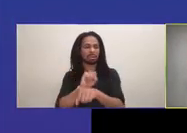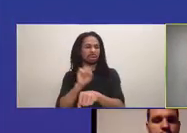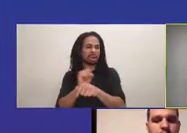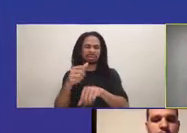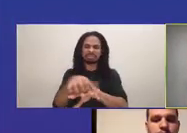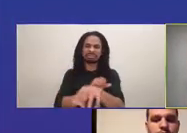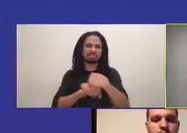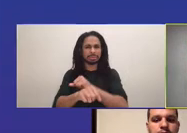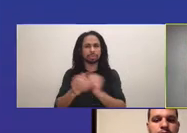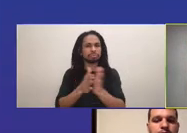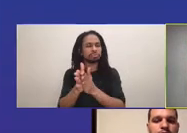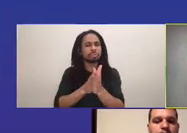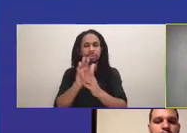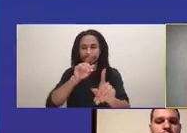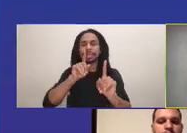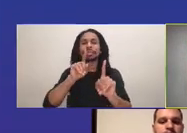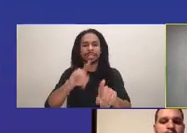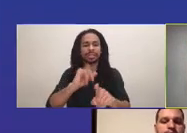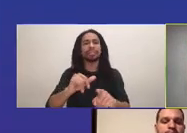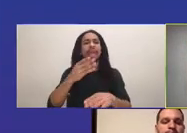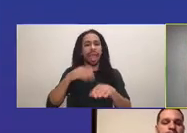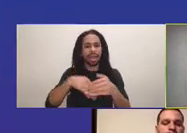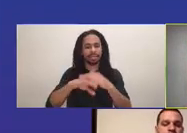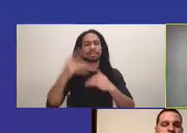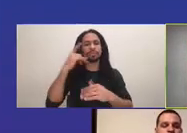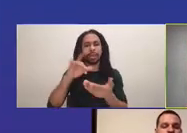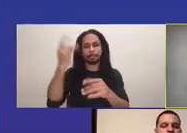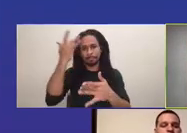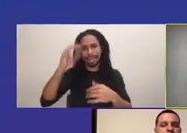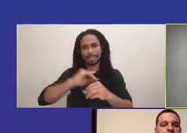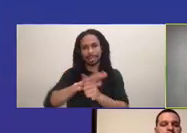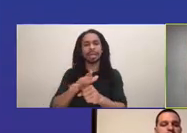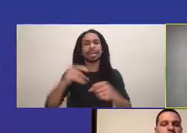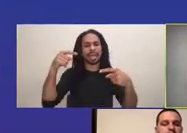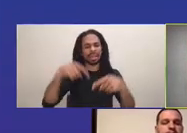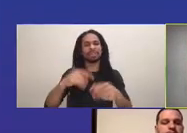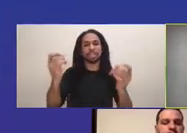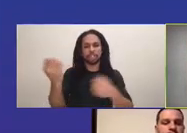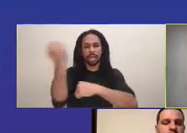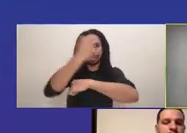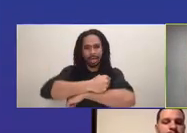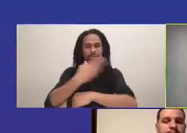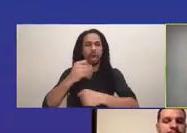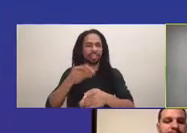the impacts of the pandemic and the shutdown on the field. And like